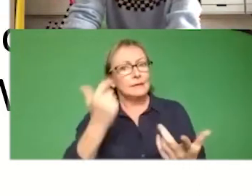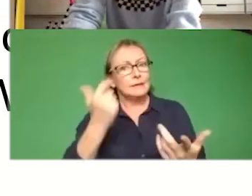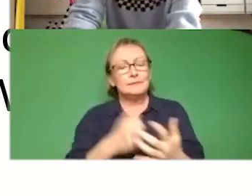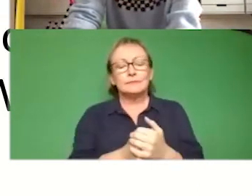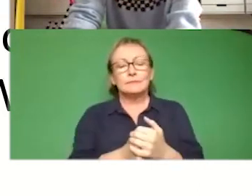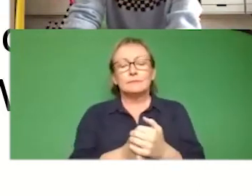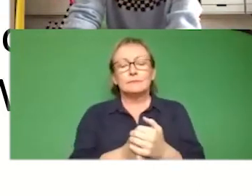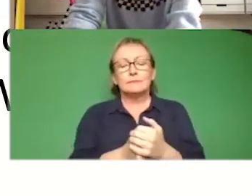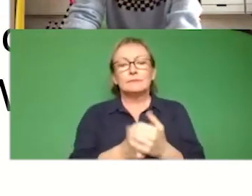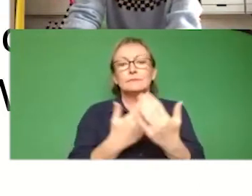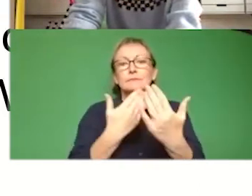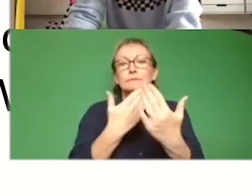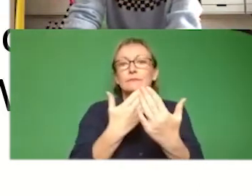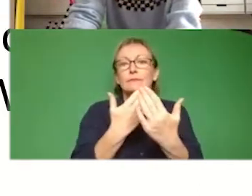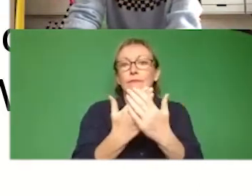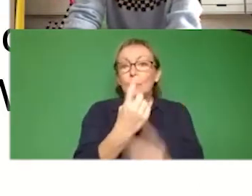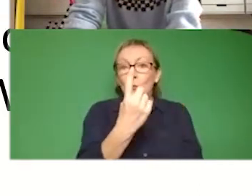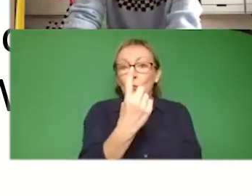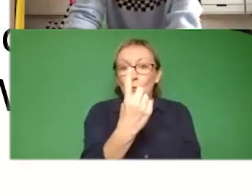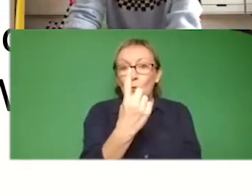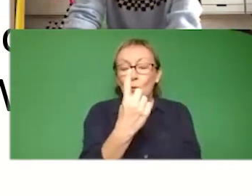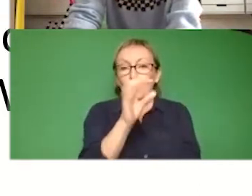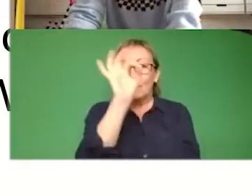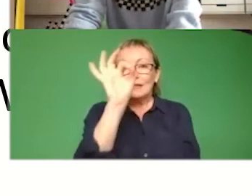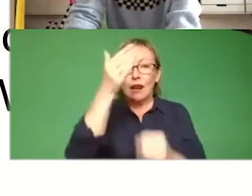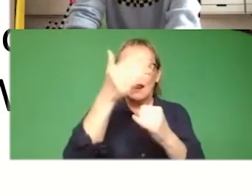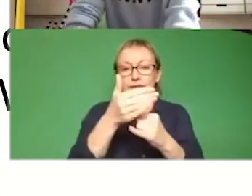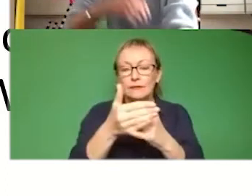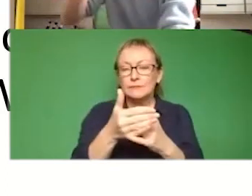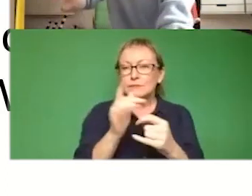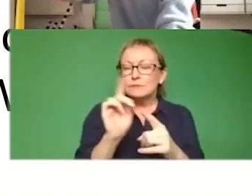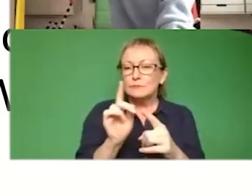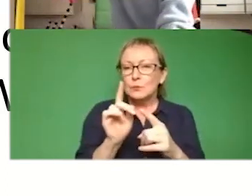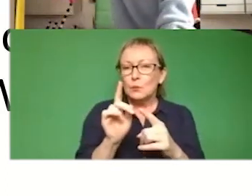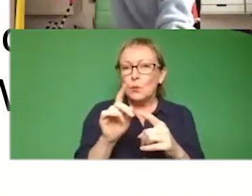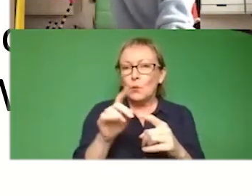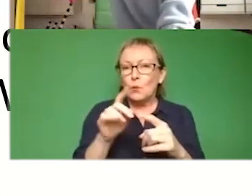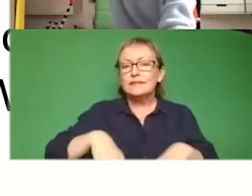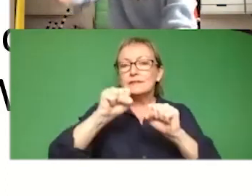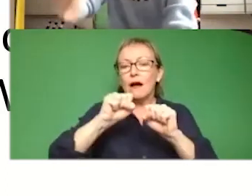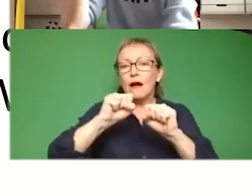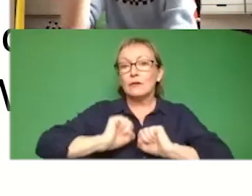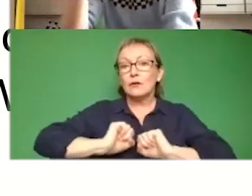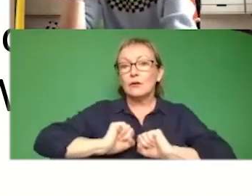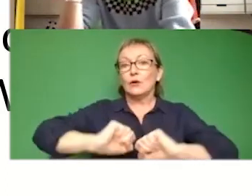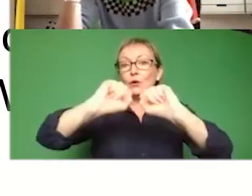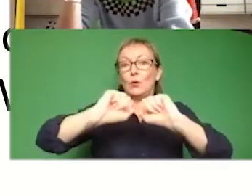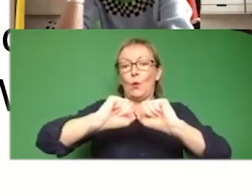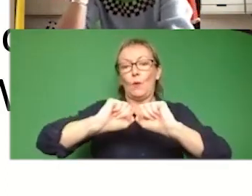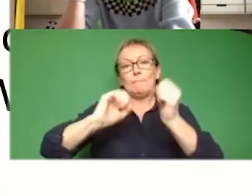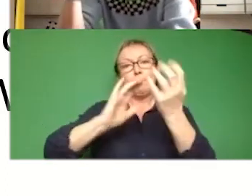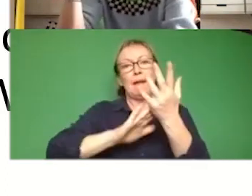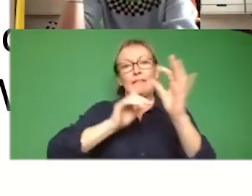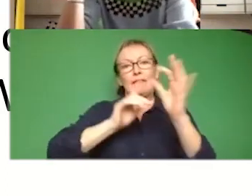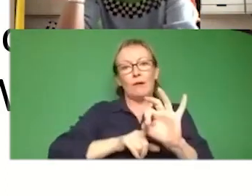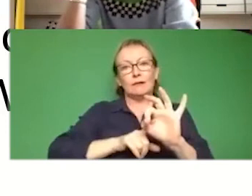just one last question, which is, what was the trigger for launching your own line, and did Quant's ethos inspire you in any way? It's a nice